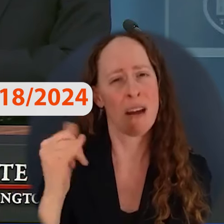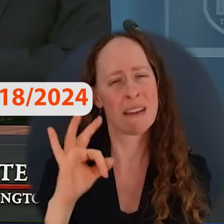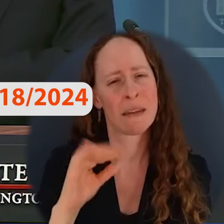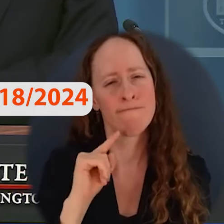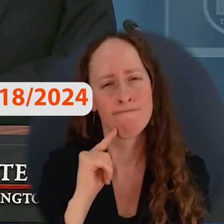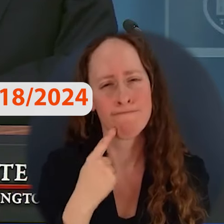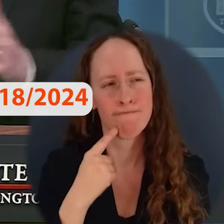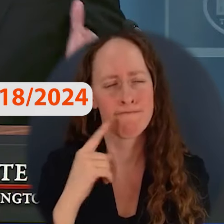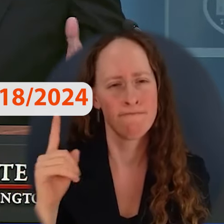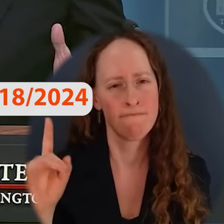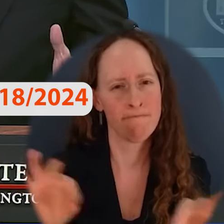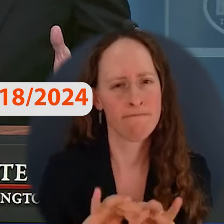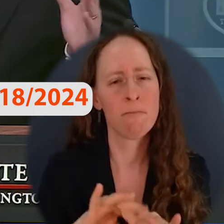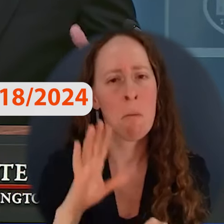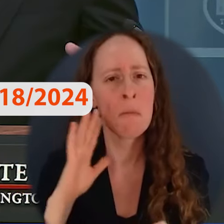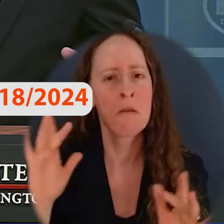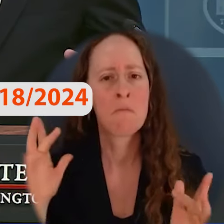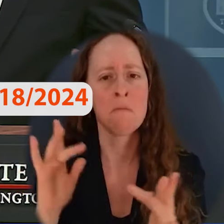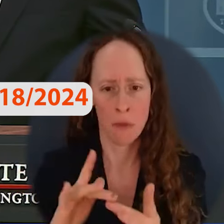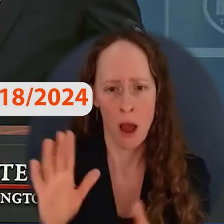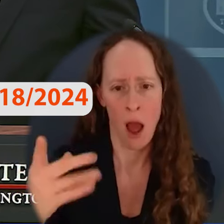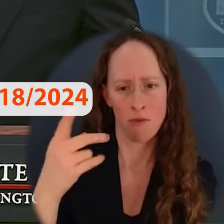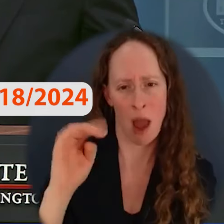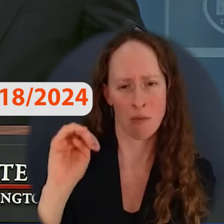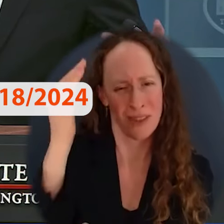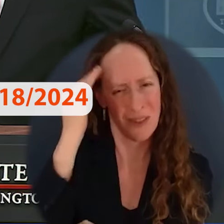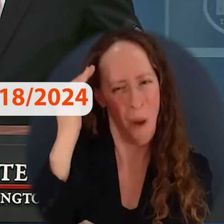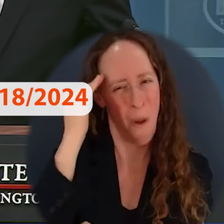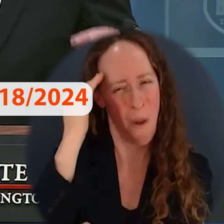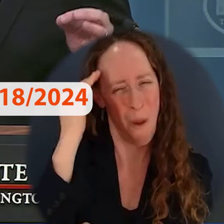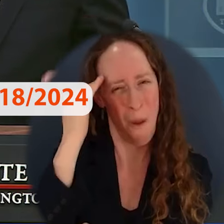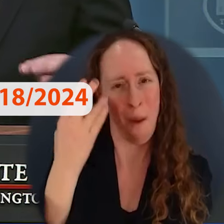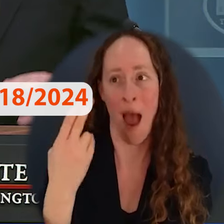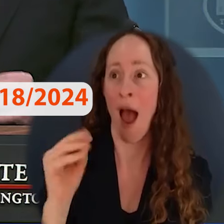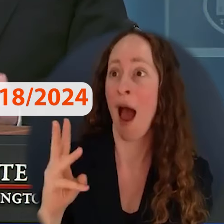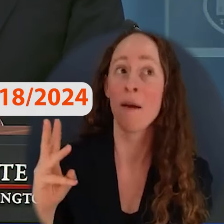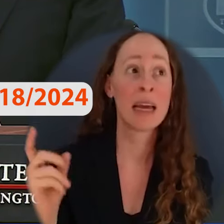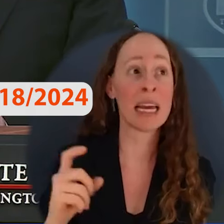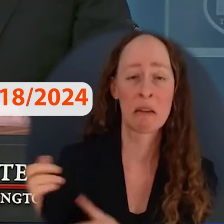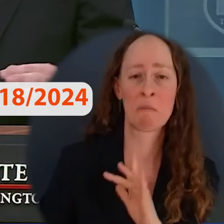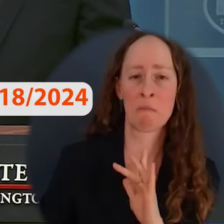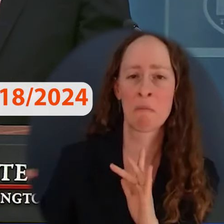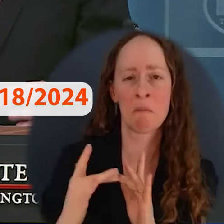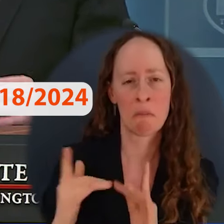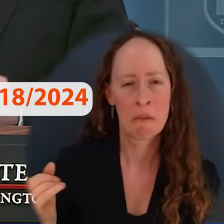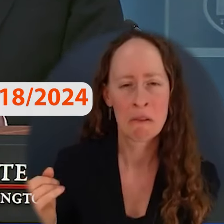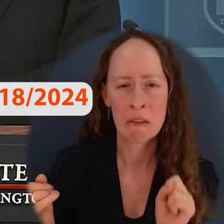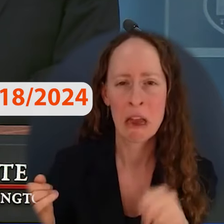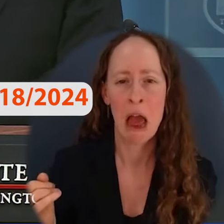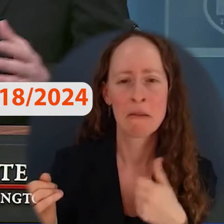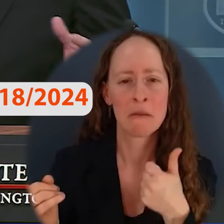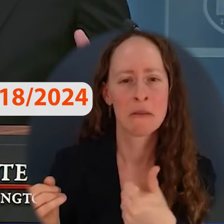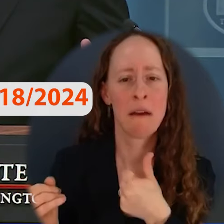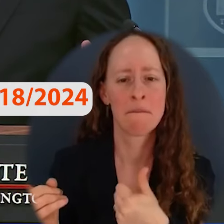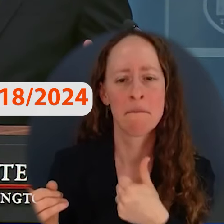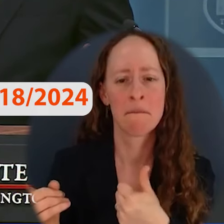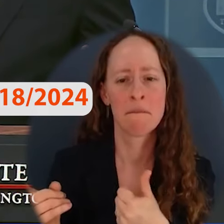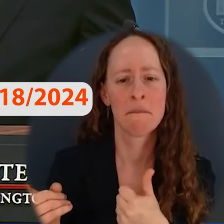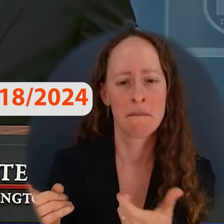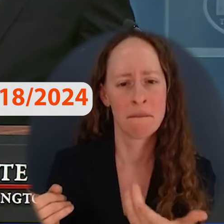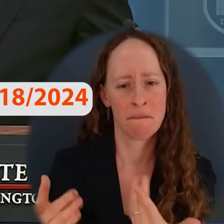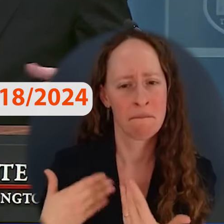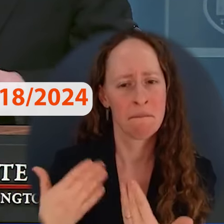two, Prime Minister, of course, knows how to reach President Biden. If the Prime Minister felt he needed the President for some reason, he would have picked up the phone and called. And of course, in the